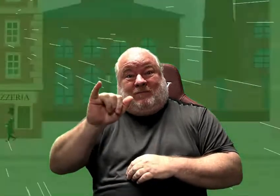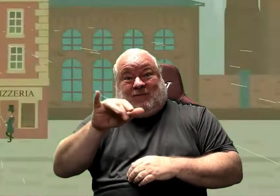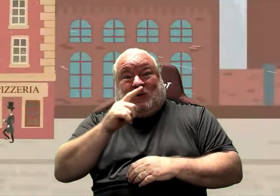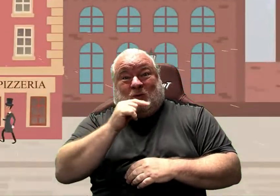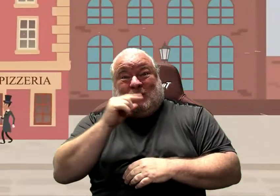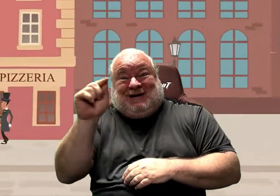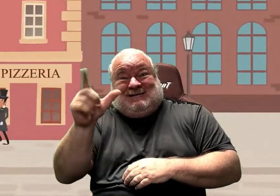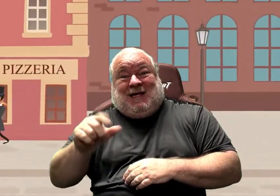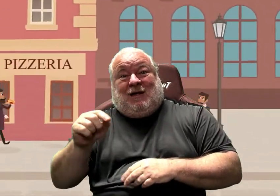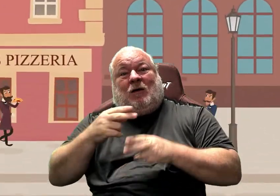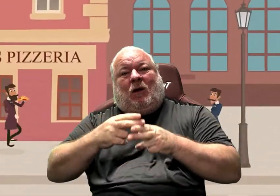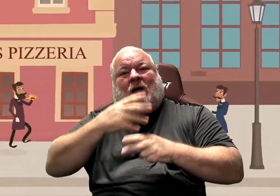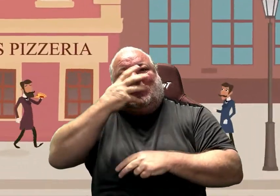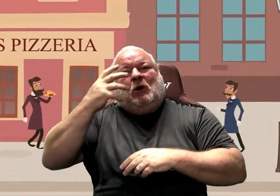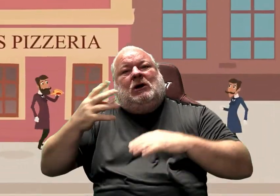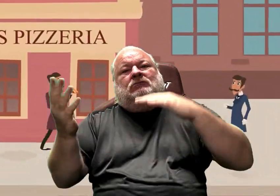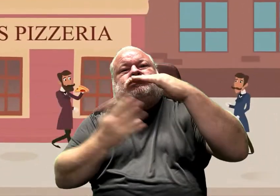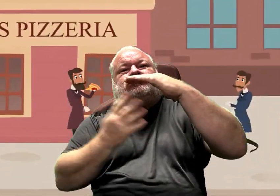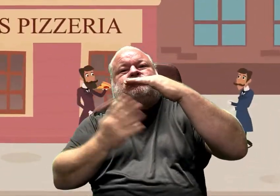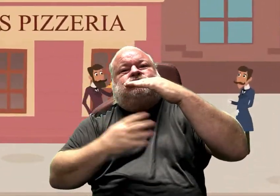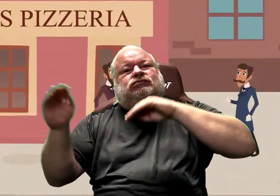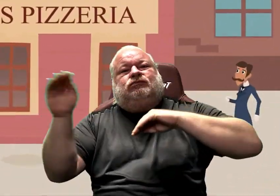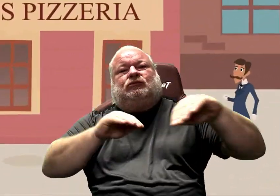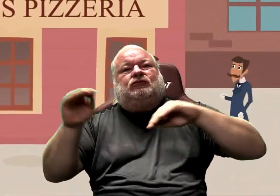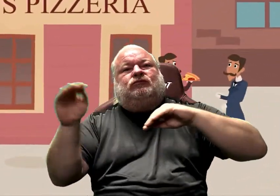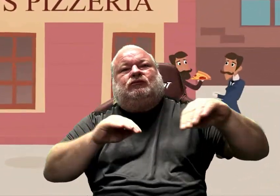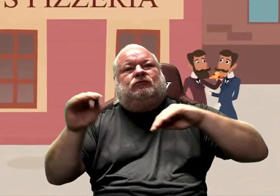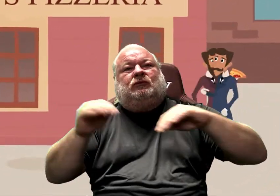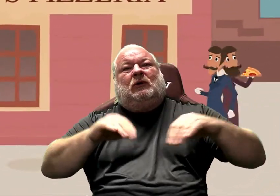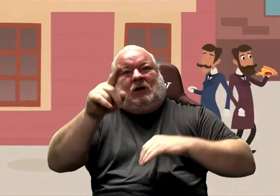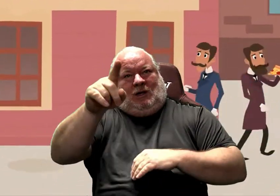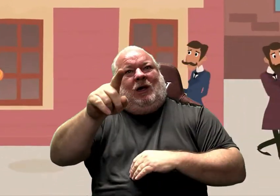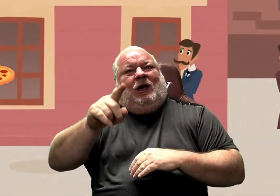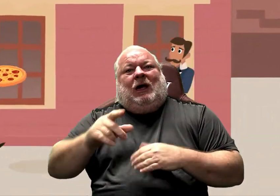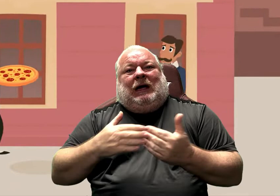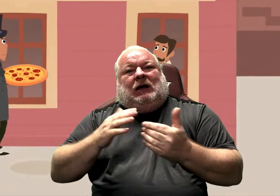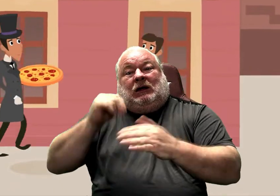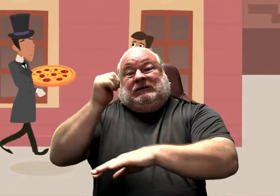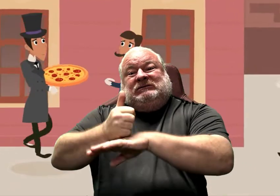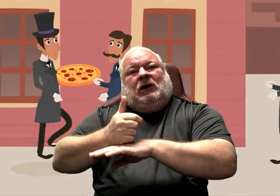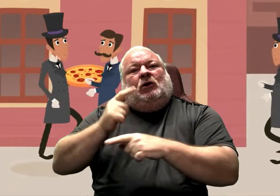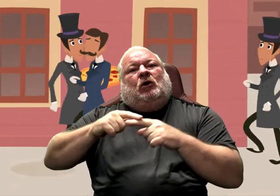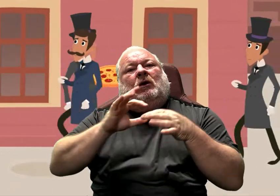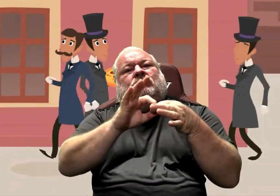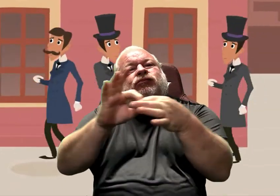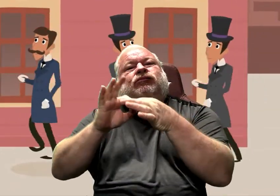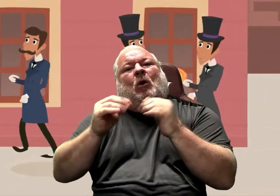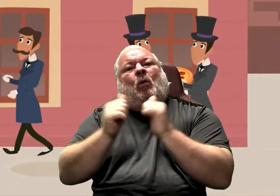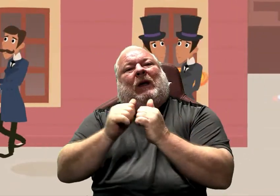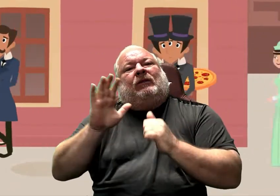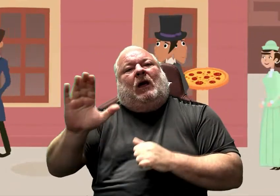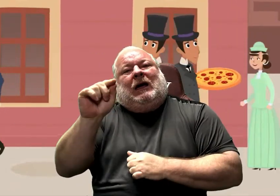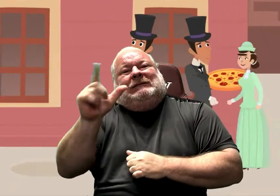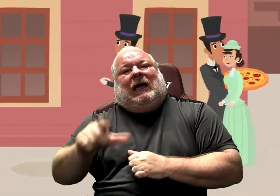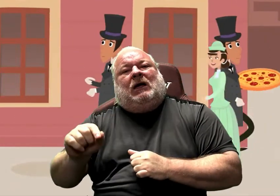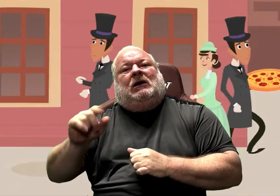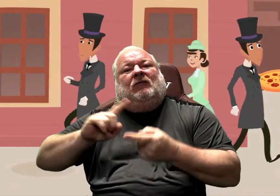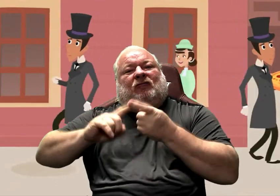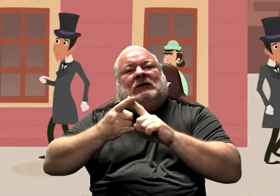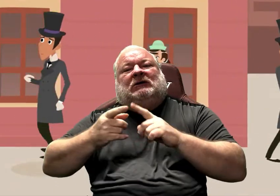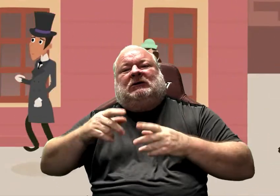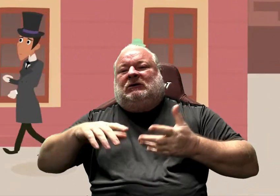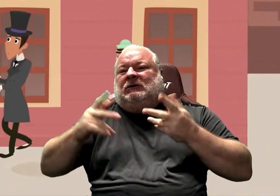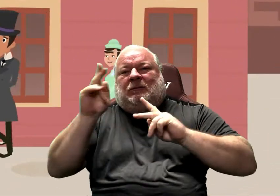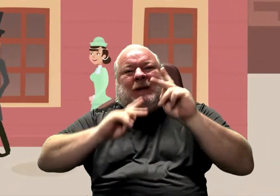Italian immigrants started to pop up that were just meant to give other immigrants a quick, cheap, and delicious taste of home. But